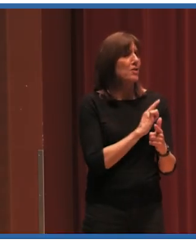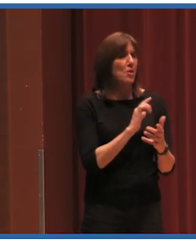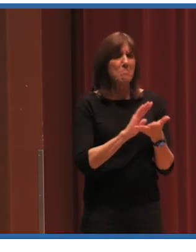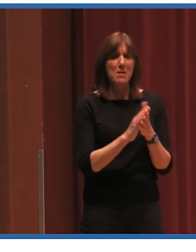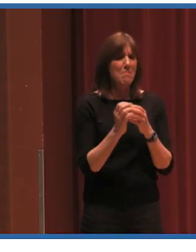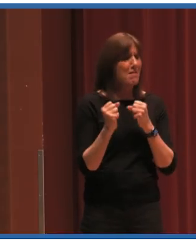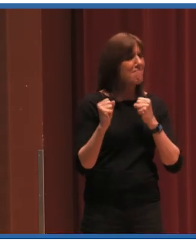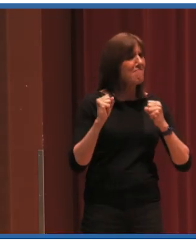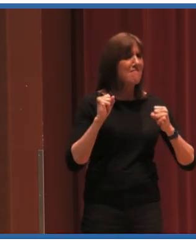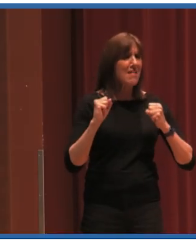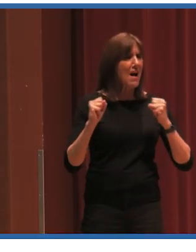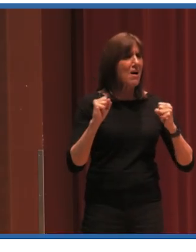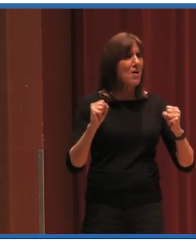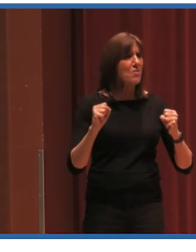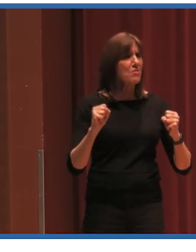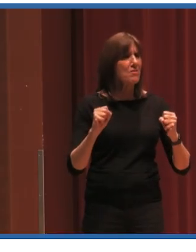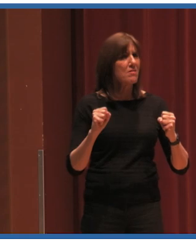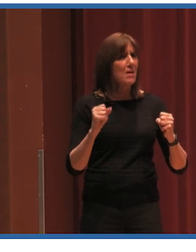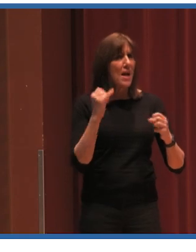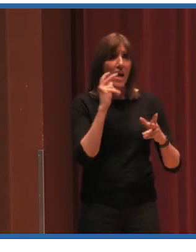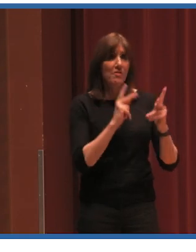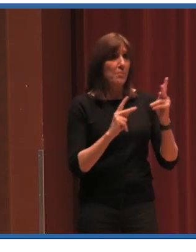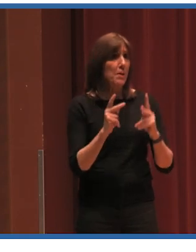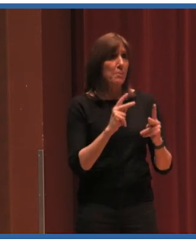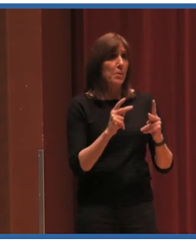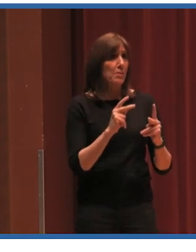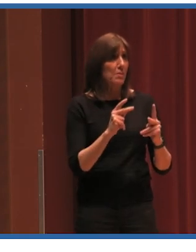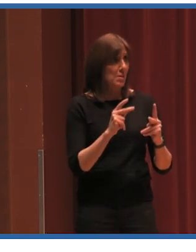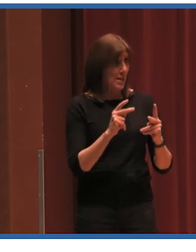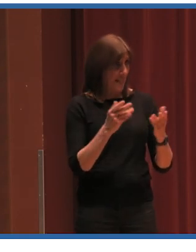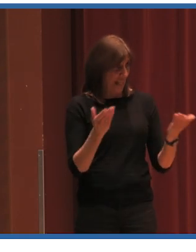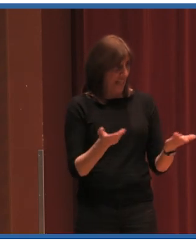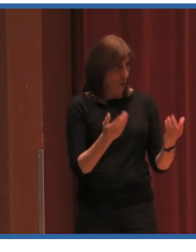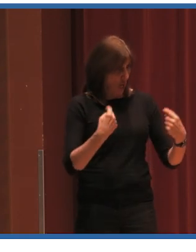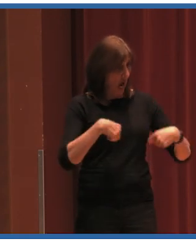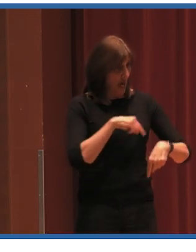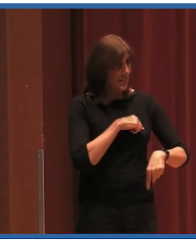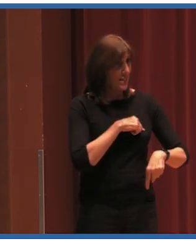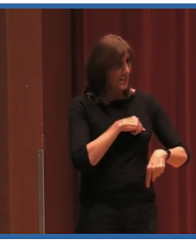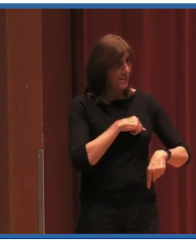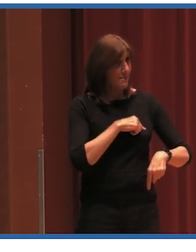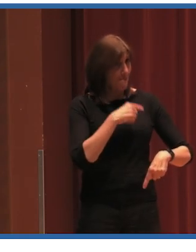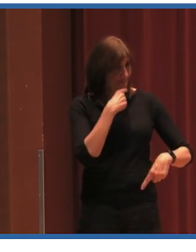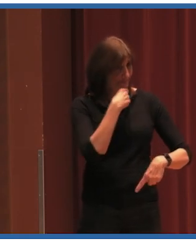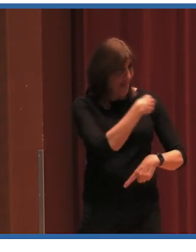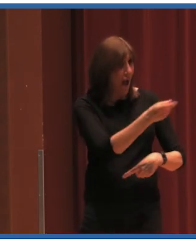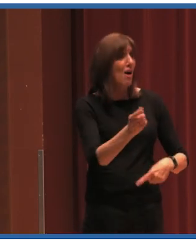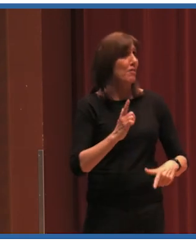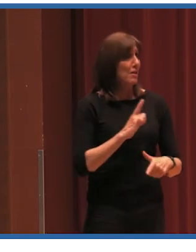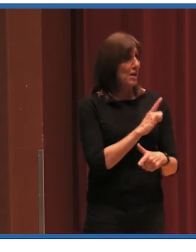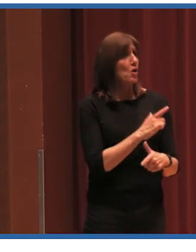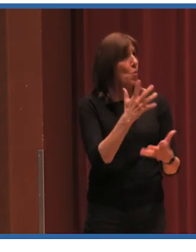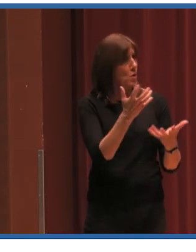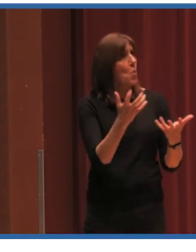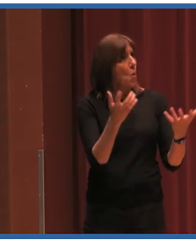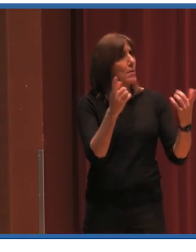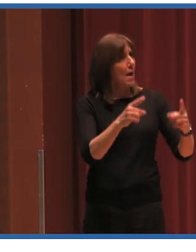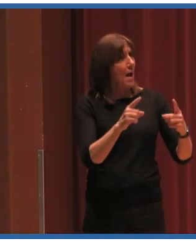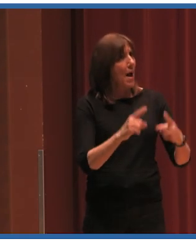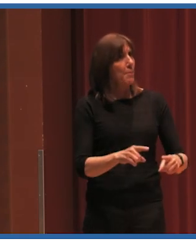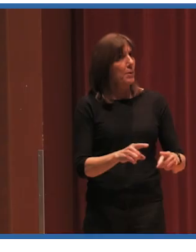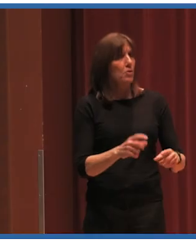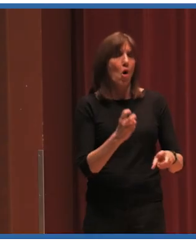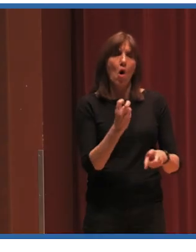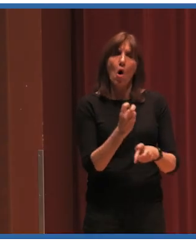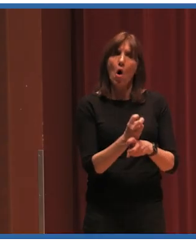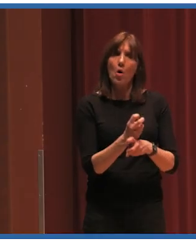can, because unless people's constituents speak up and really say what they want to have happen, it's so hard to